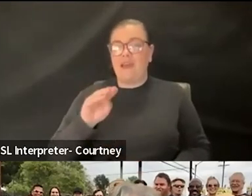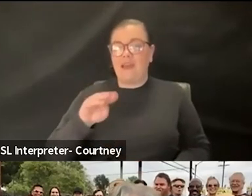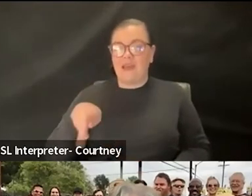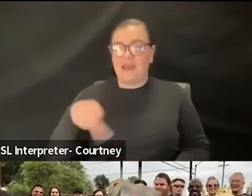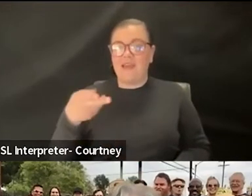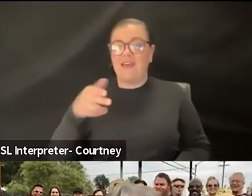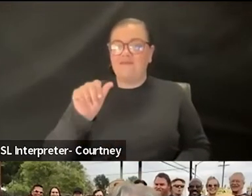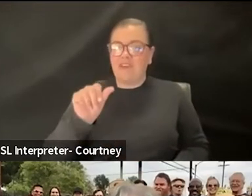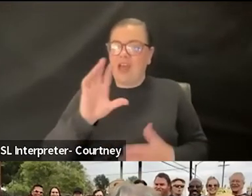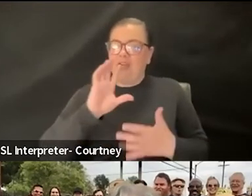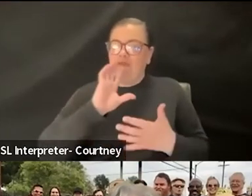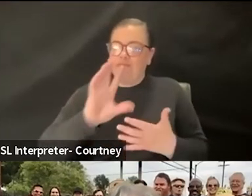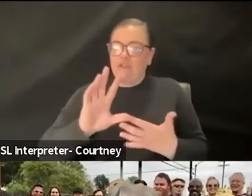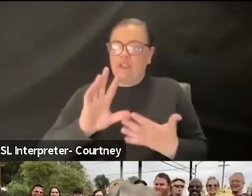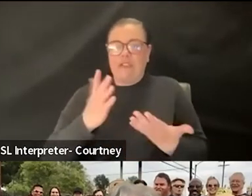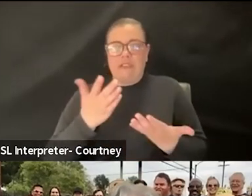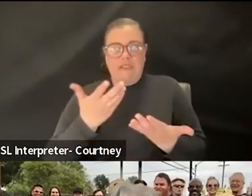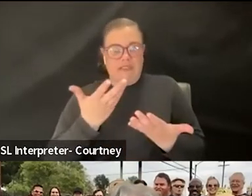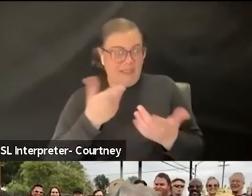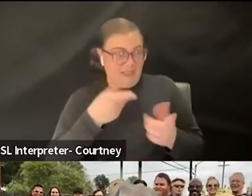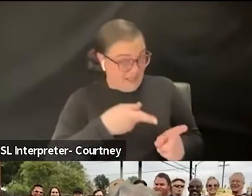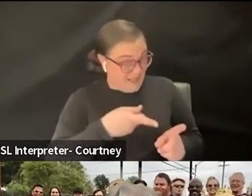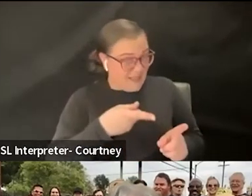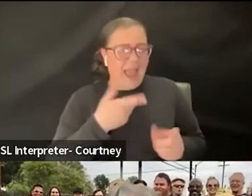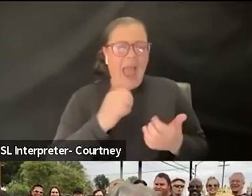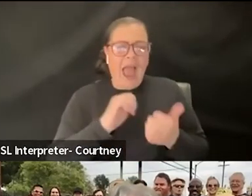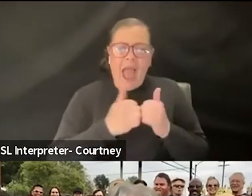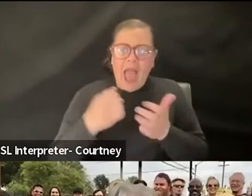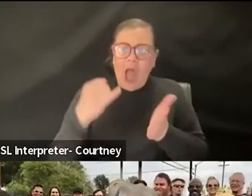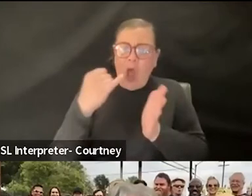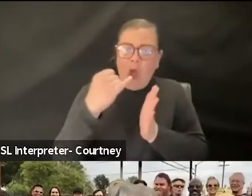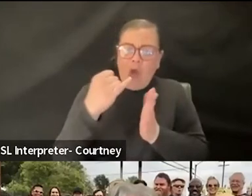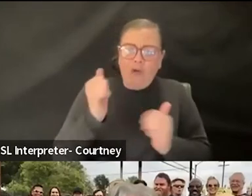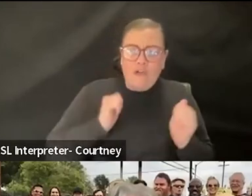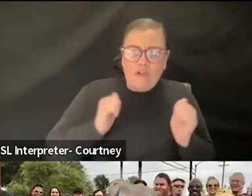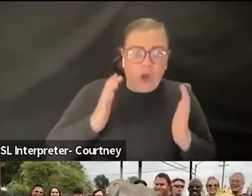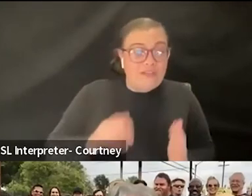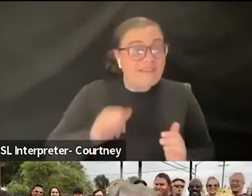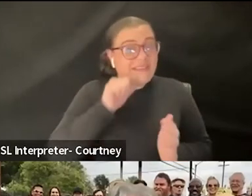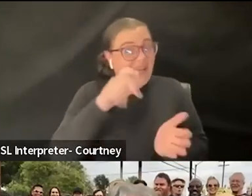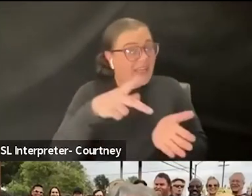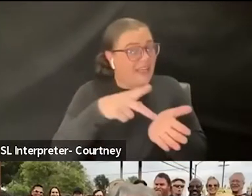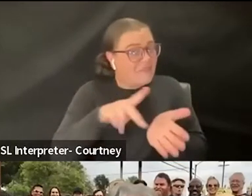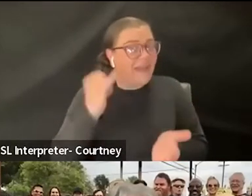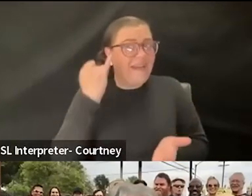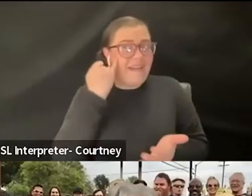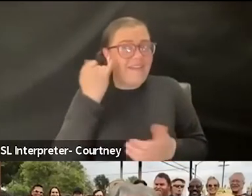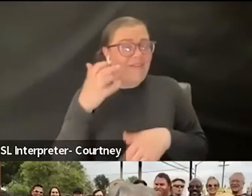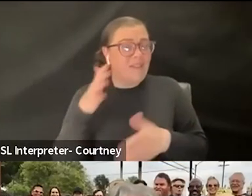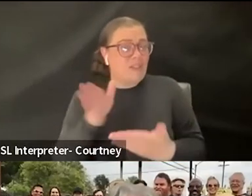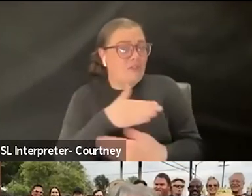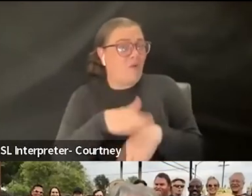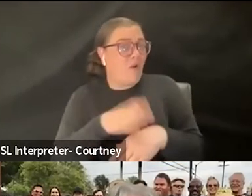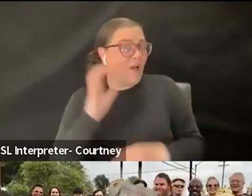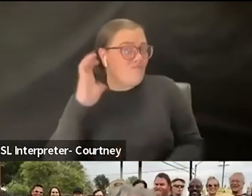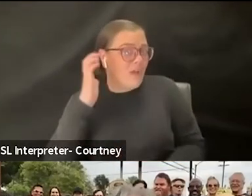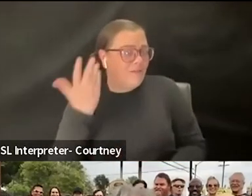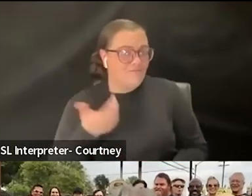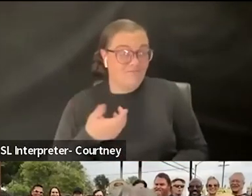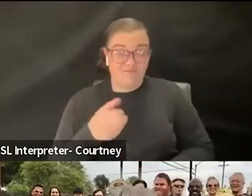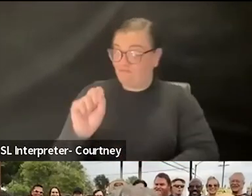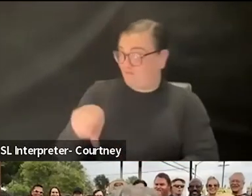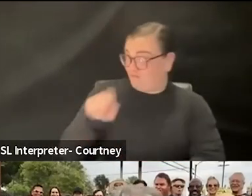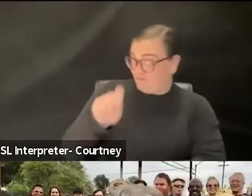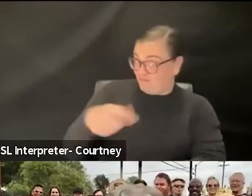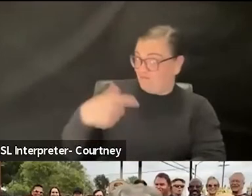when their songs are on the radio? That's most people don't realize that, because I sat on the Grammy governor's board, and